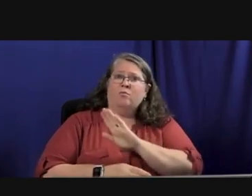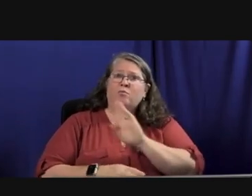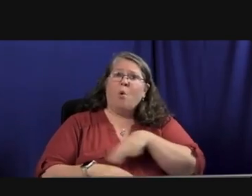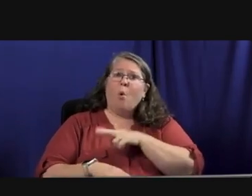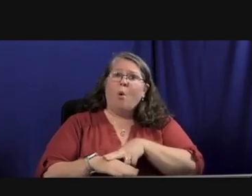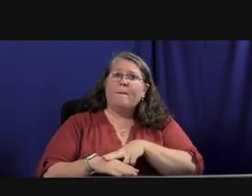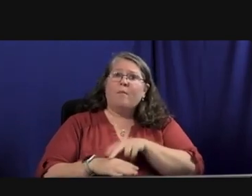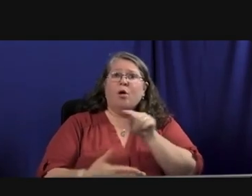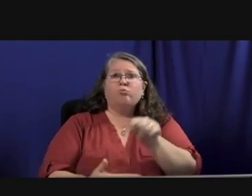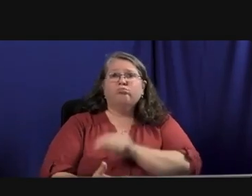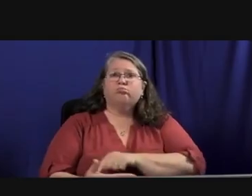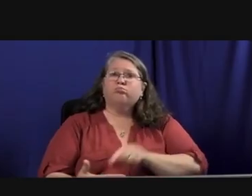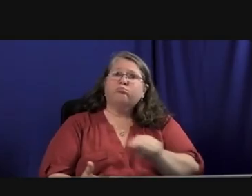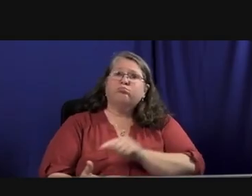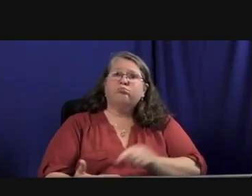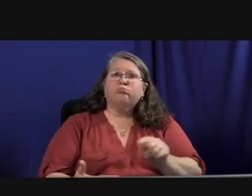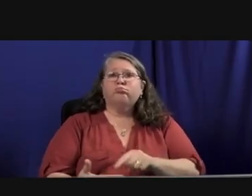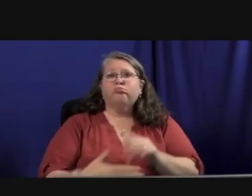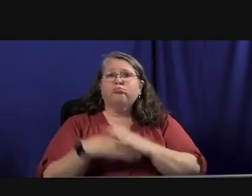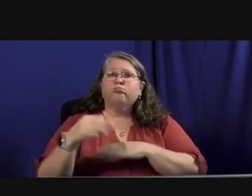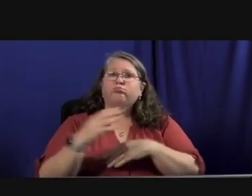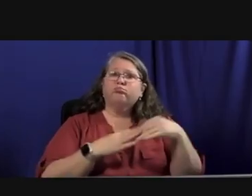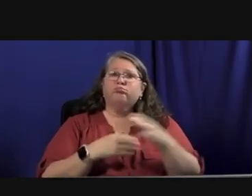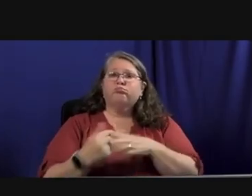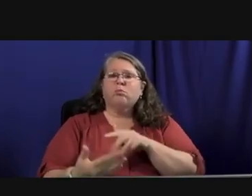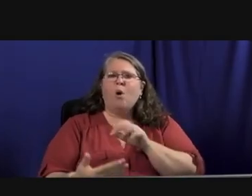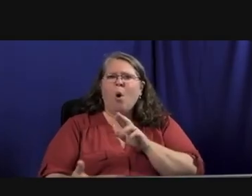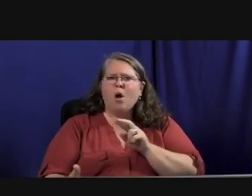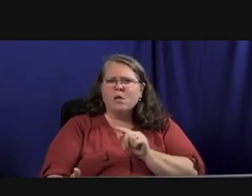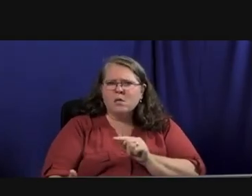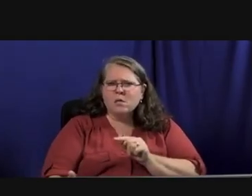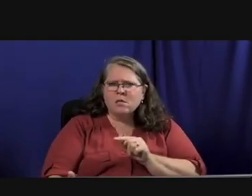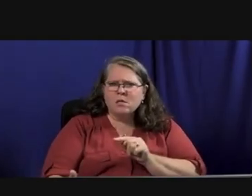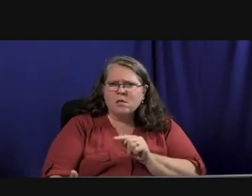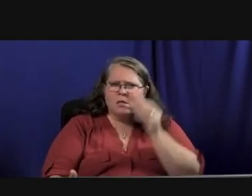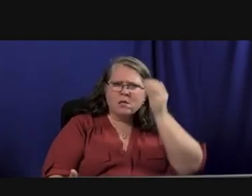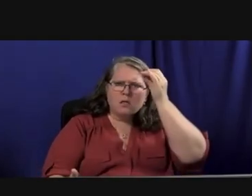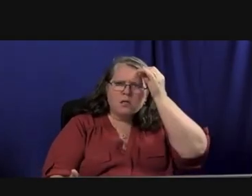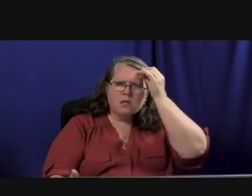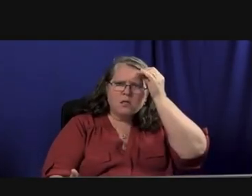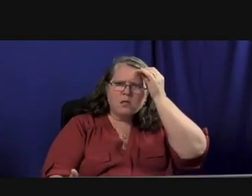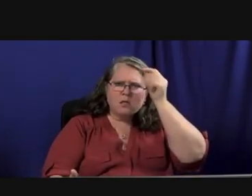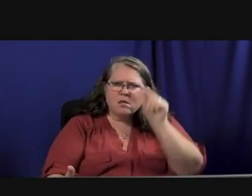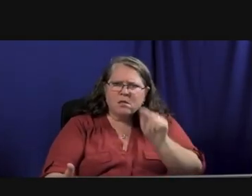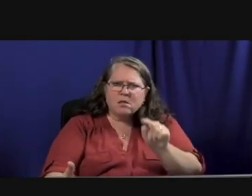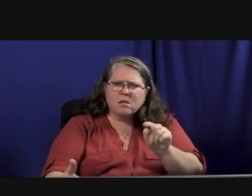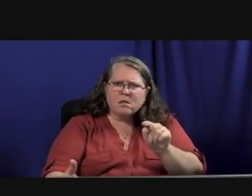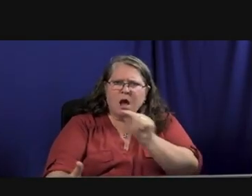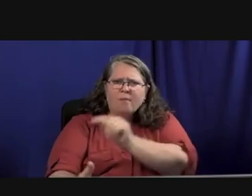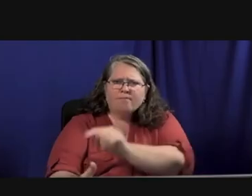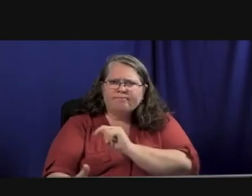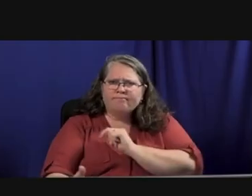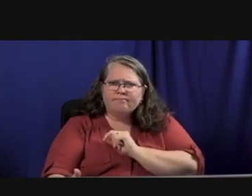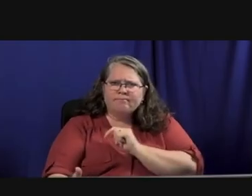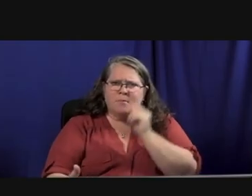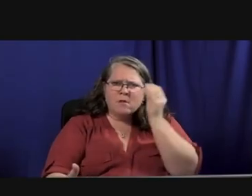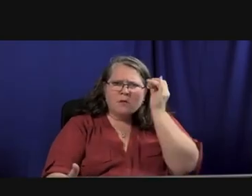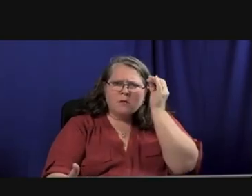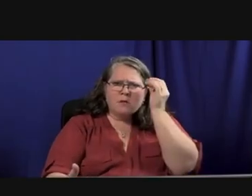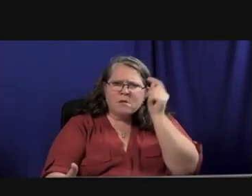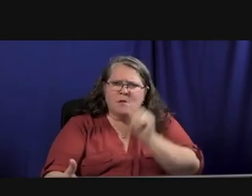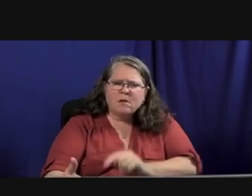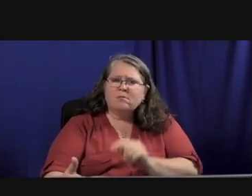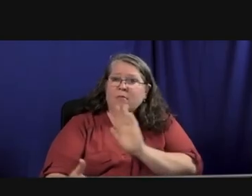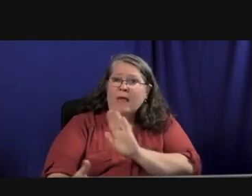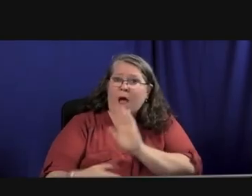individual or caregiver, is this their norm? Is this something that they're comfortable with? And maybe